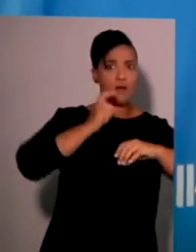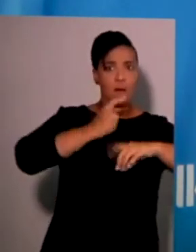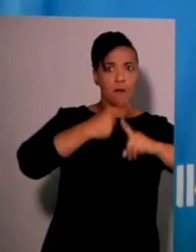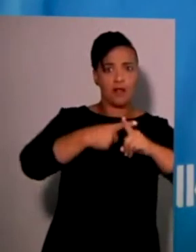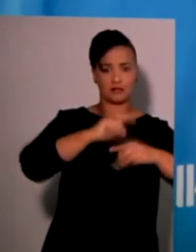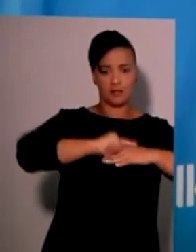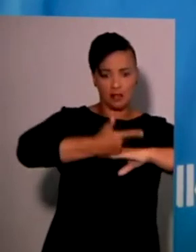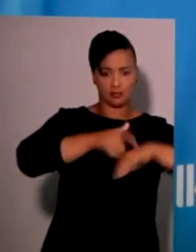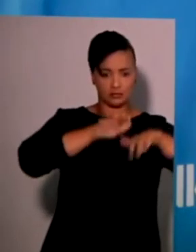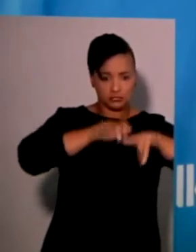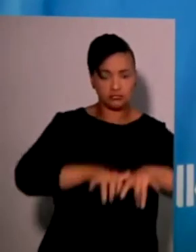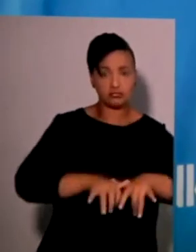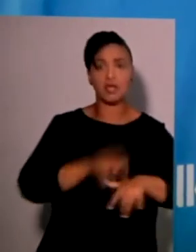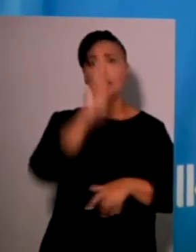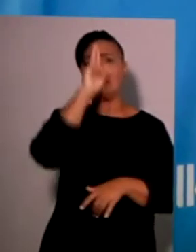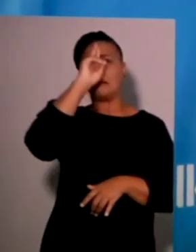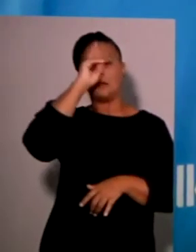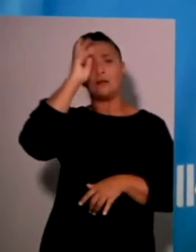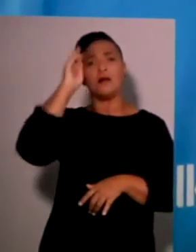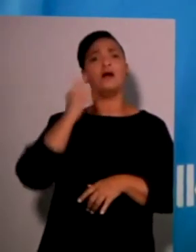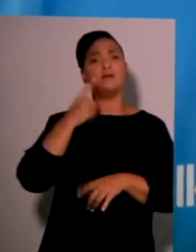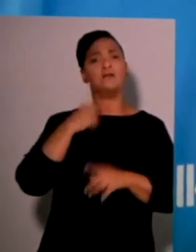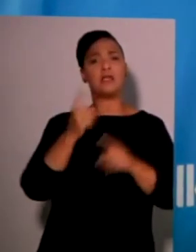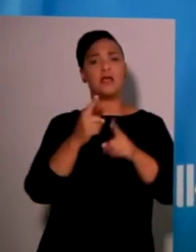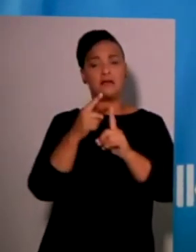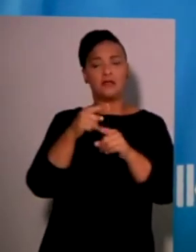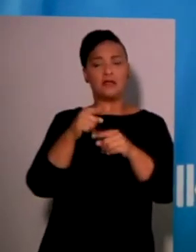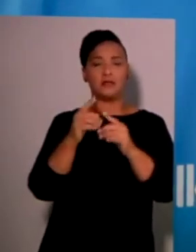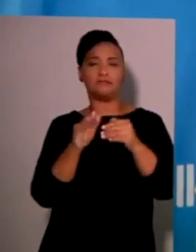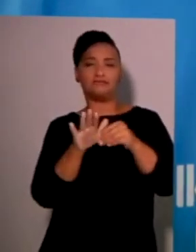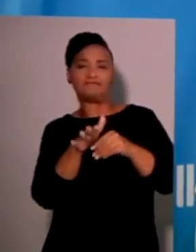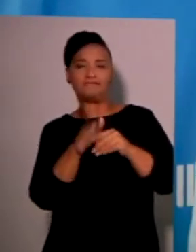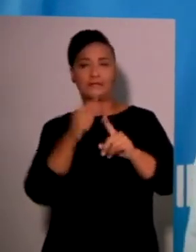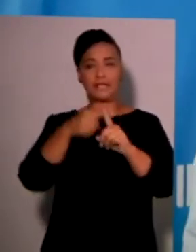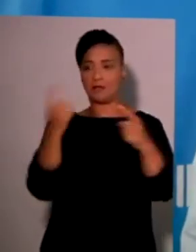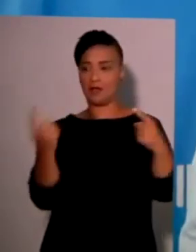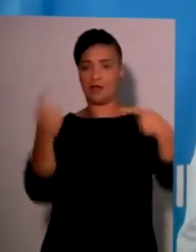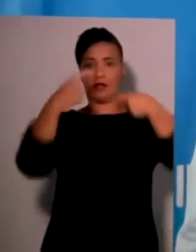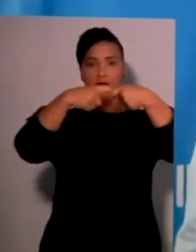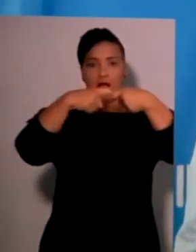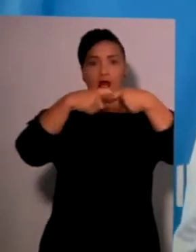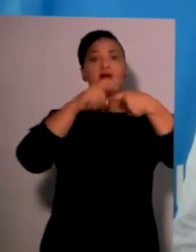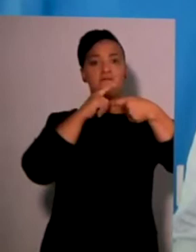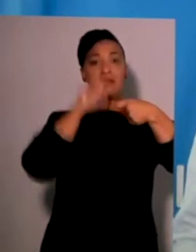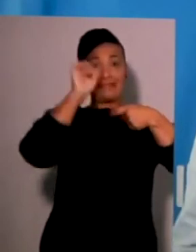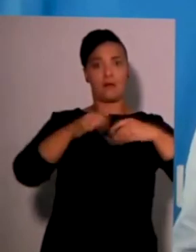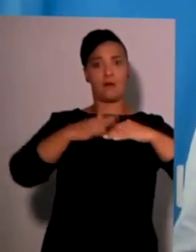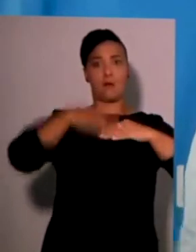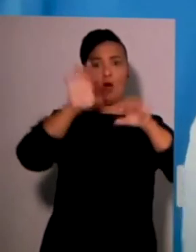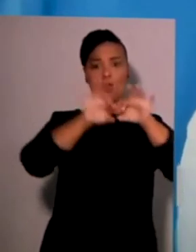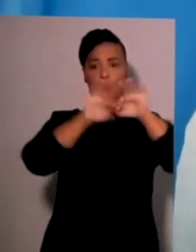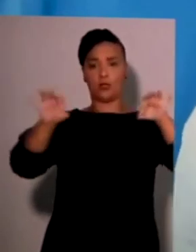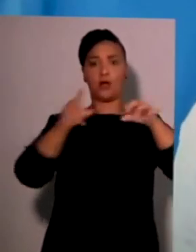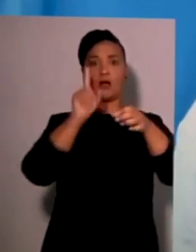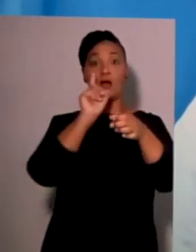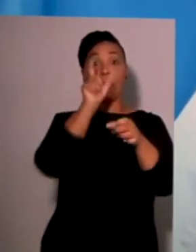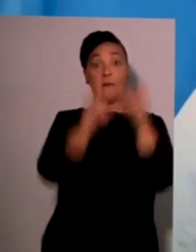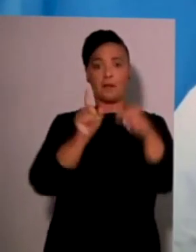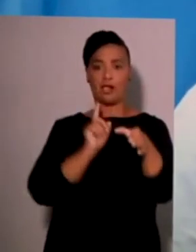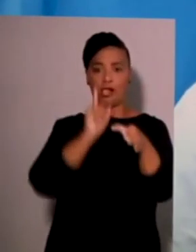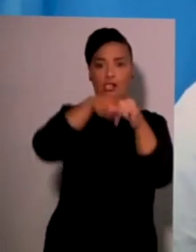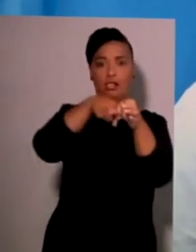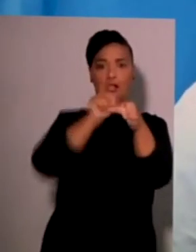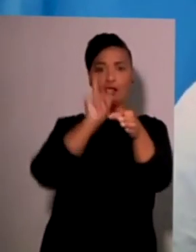also a temporary spectrum that was assigned that enabled us to then be able to carry the